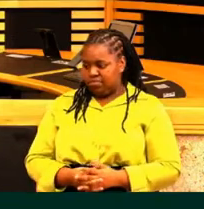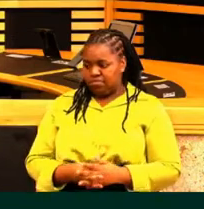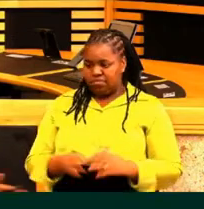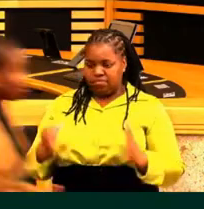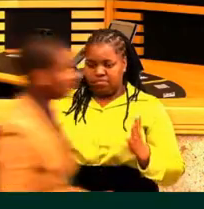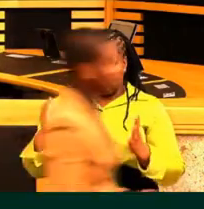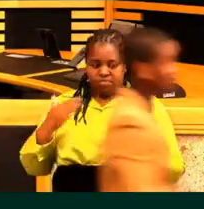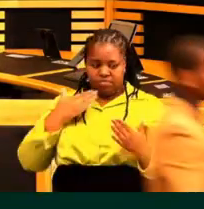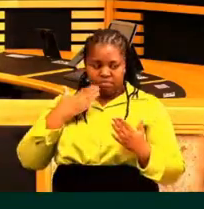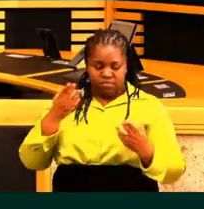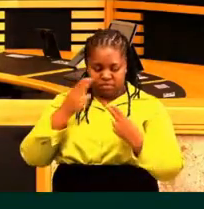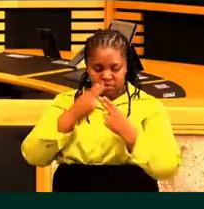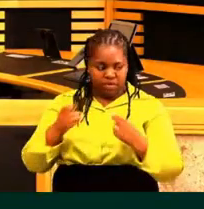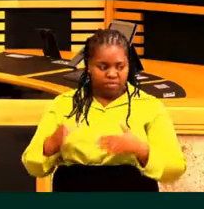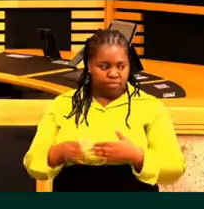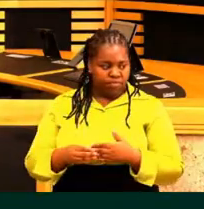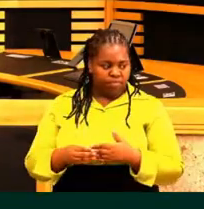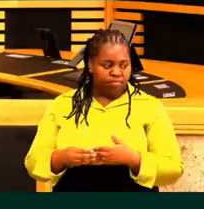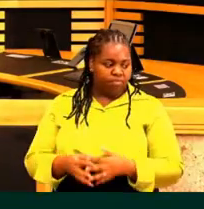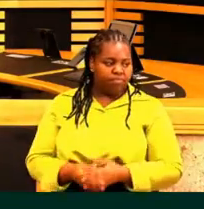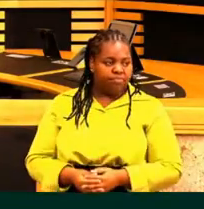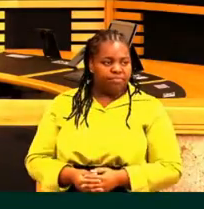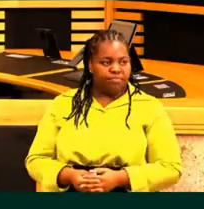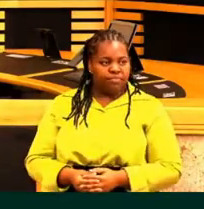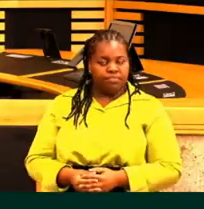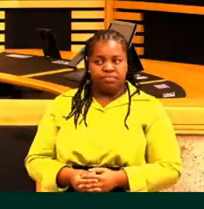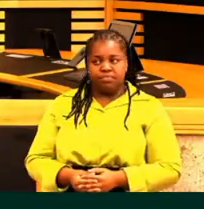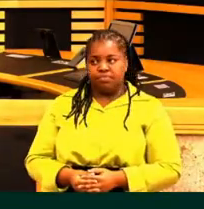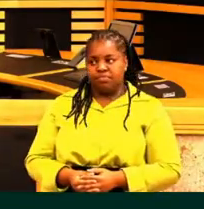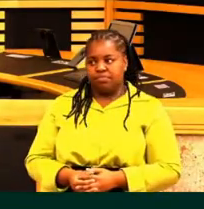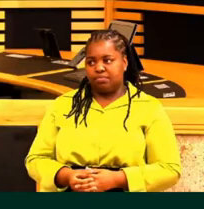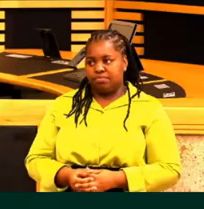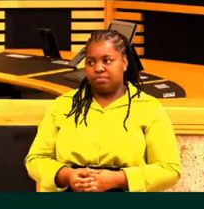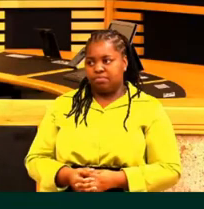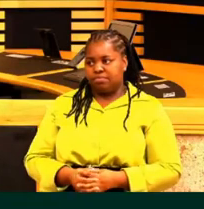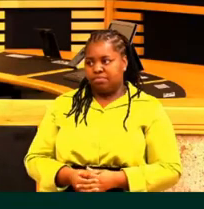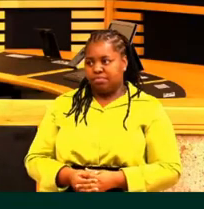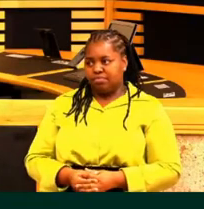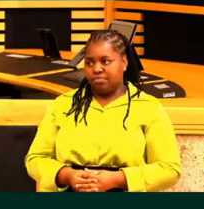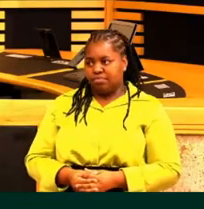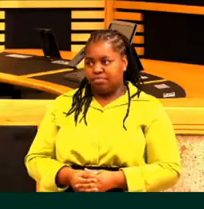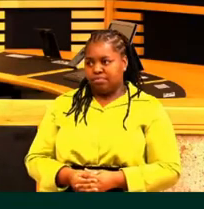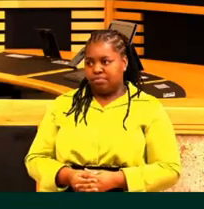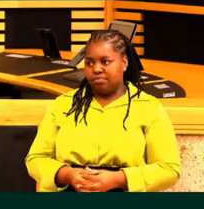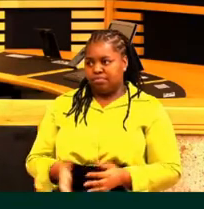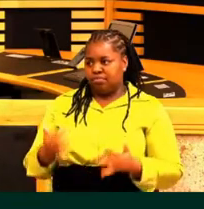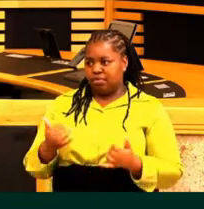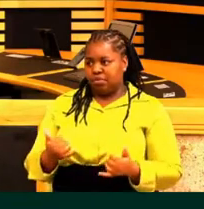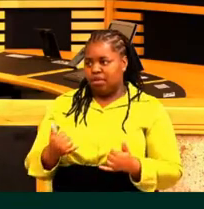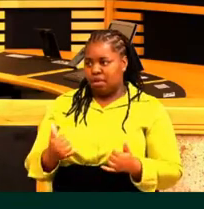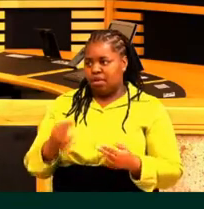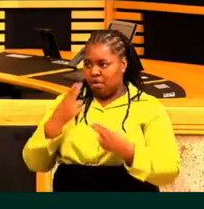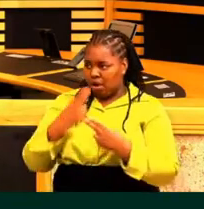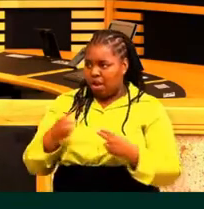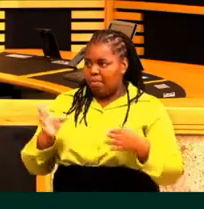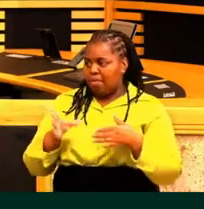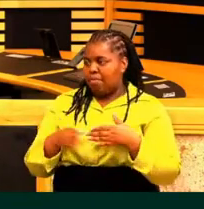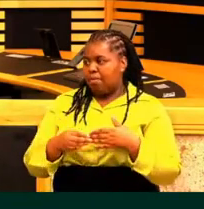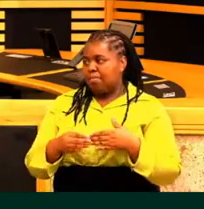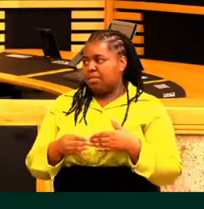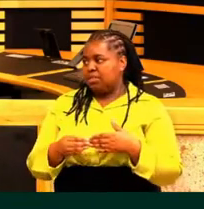another member thank you very much now honorable members